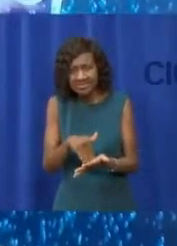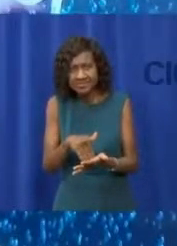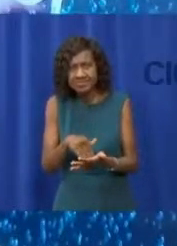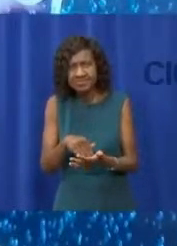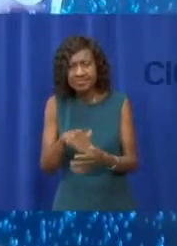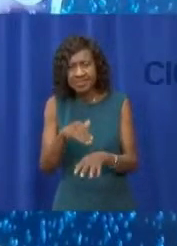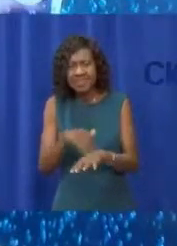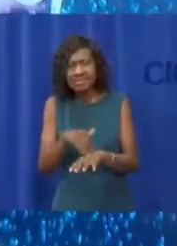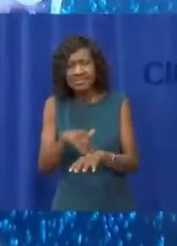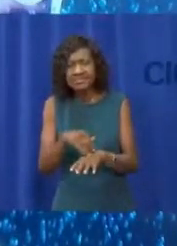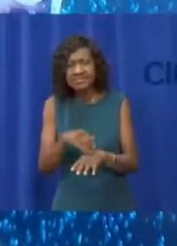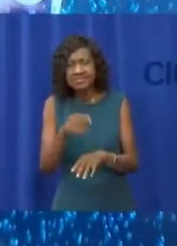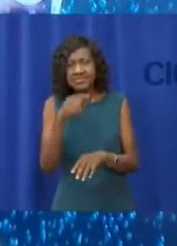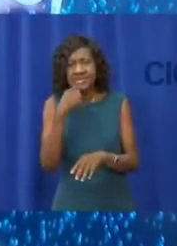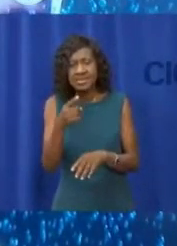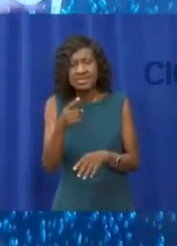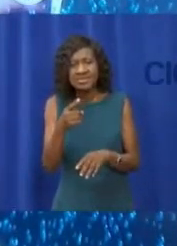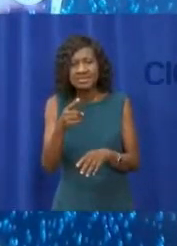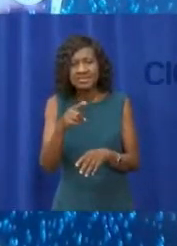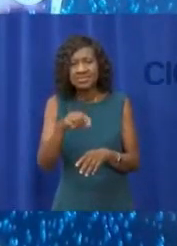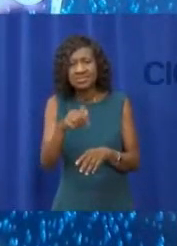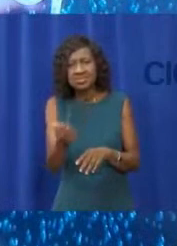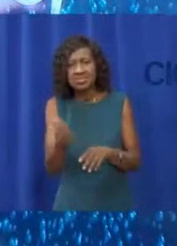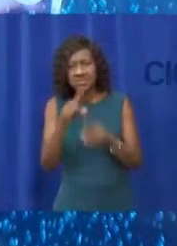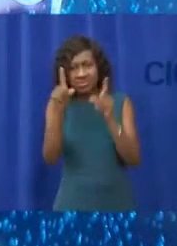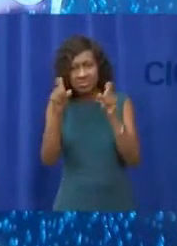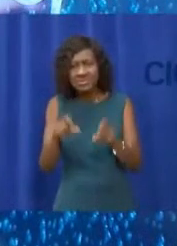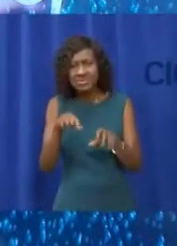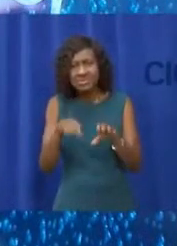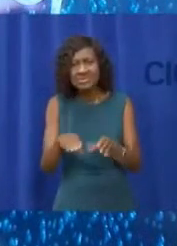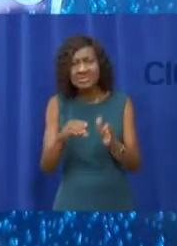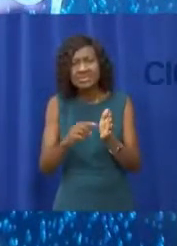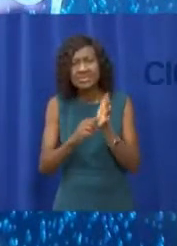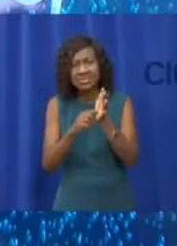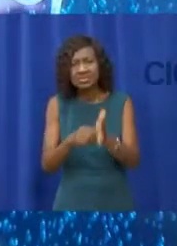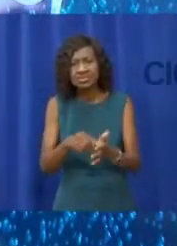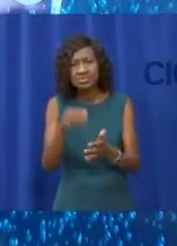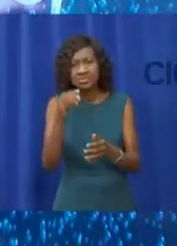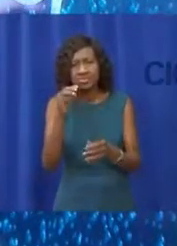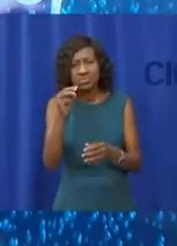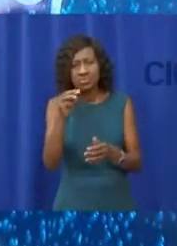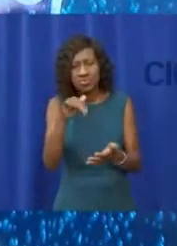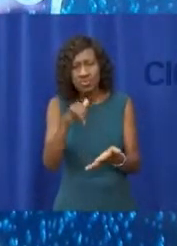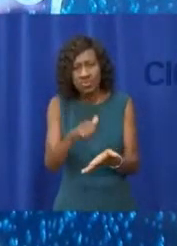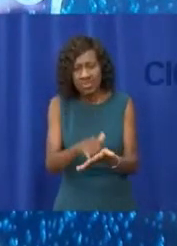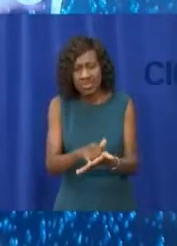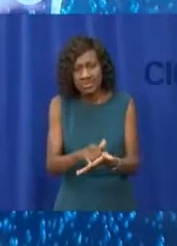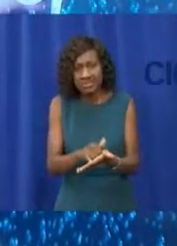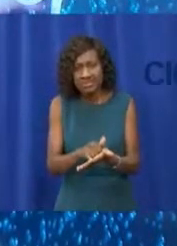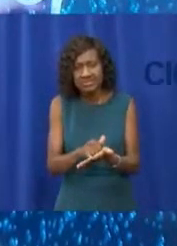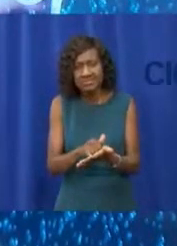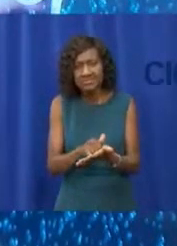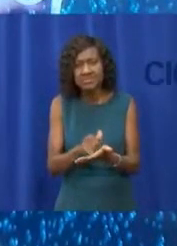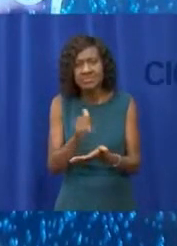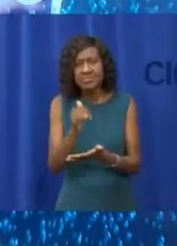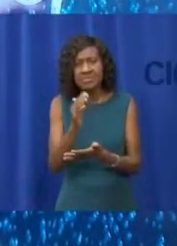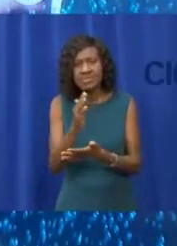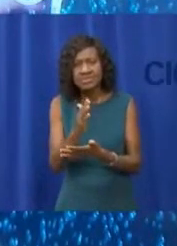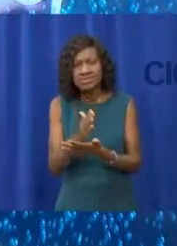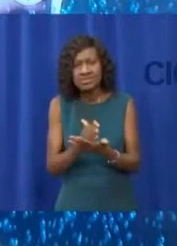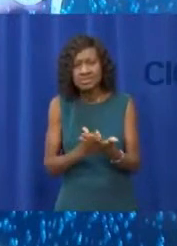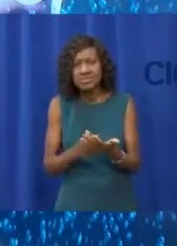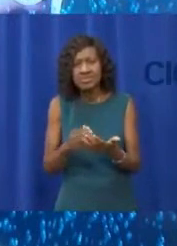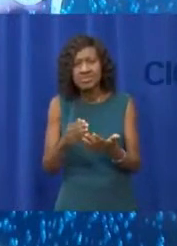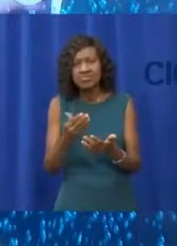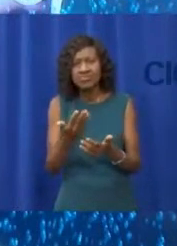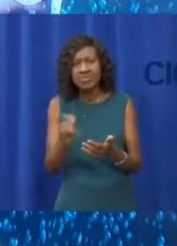have than if you just had one on their own. Some of these immunoglobulin tests are now being approved So when we